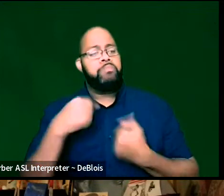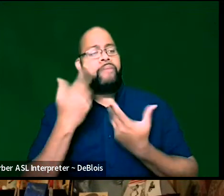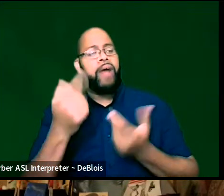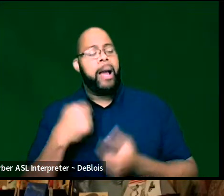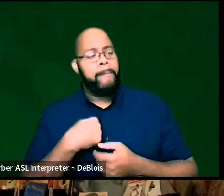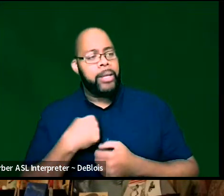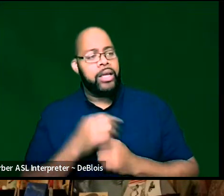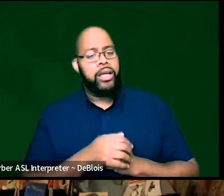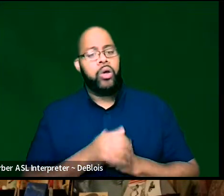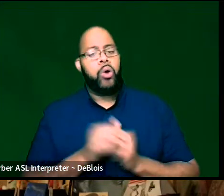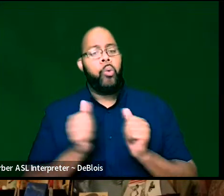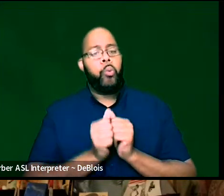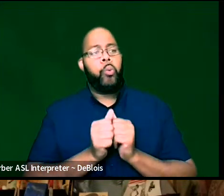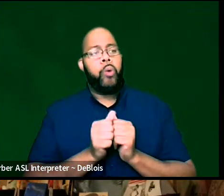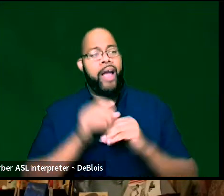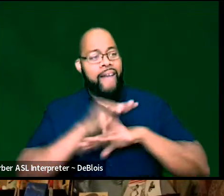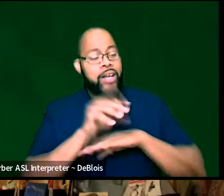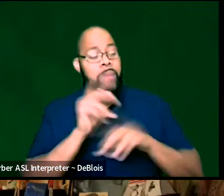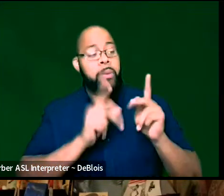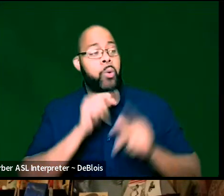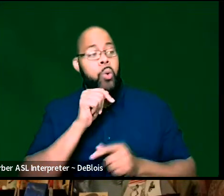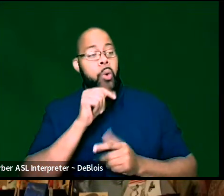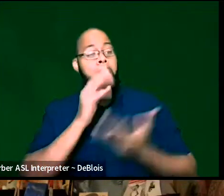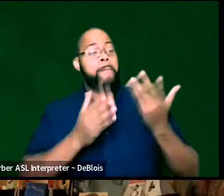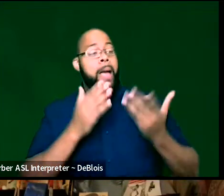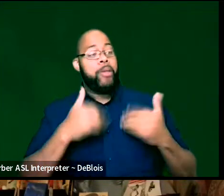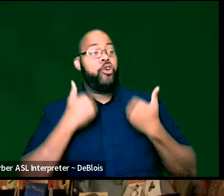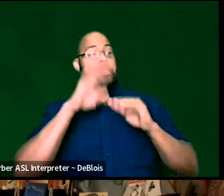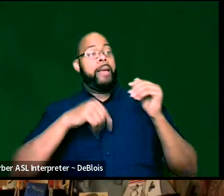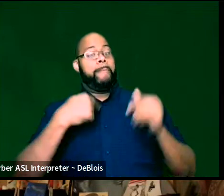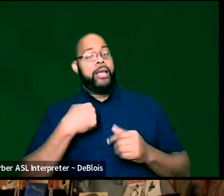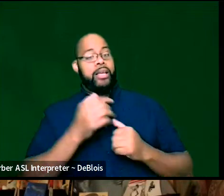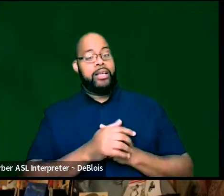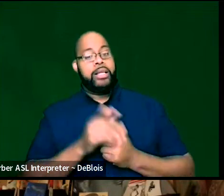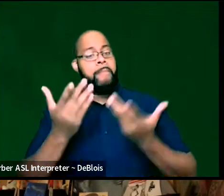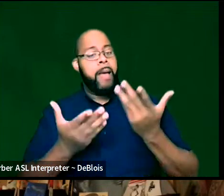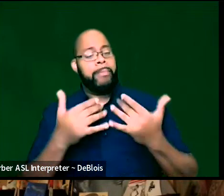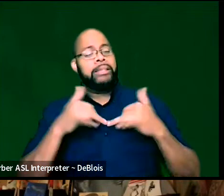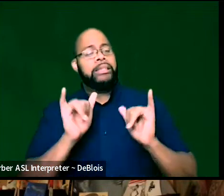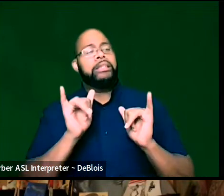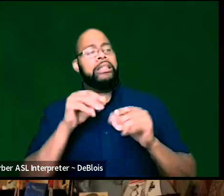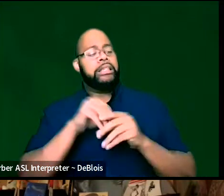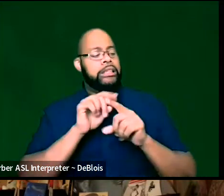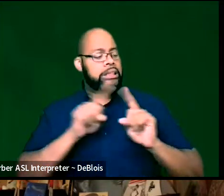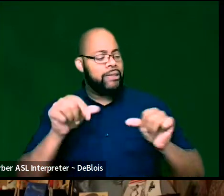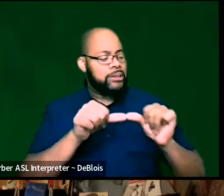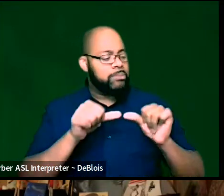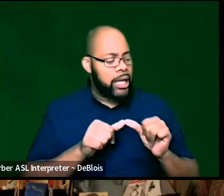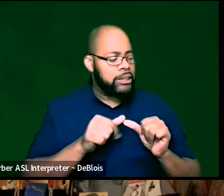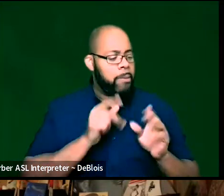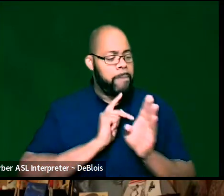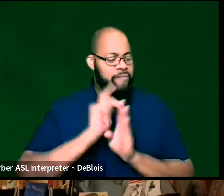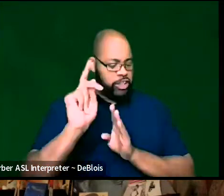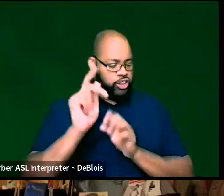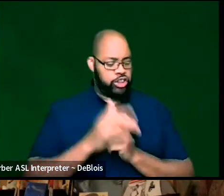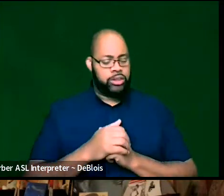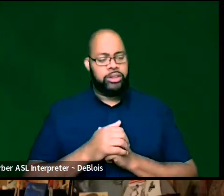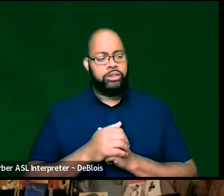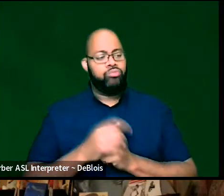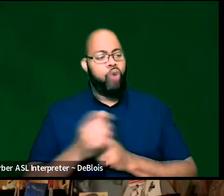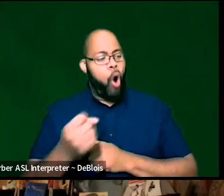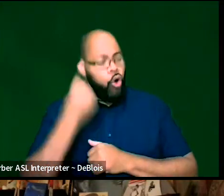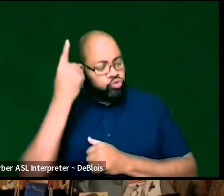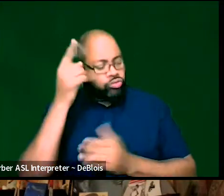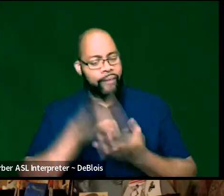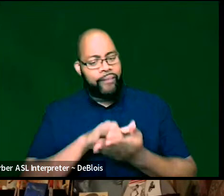me some advice, even people who might be younger than me, right? They might still be in a different space profession-wise.